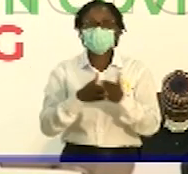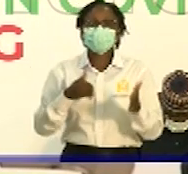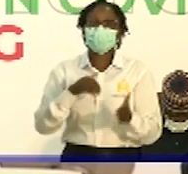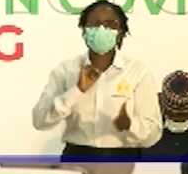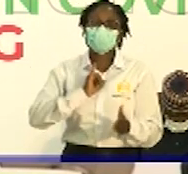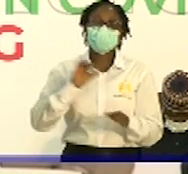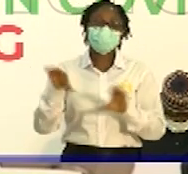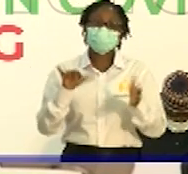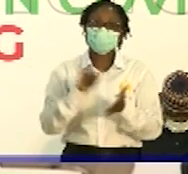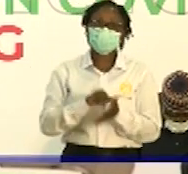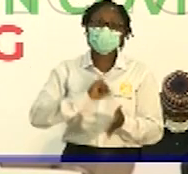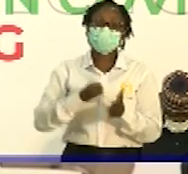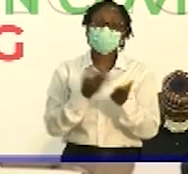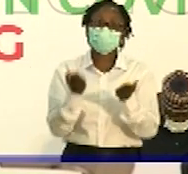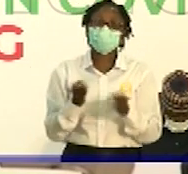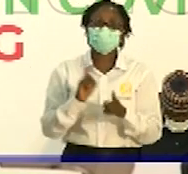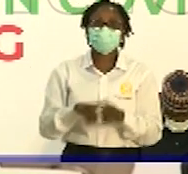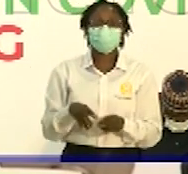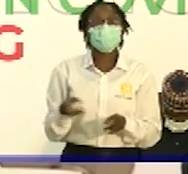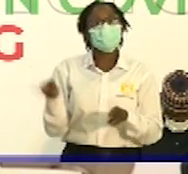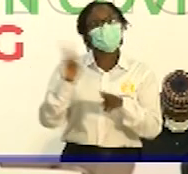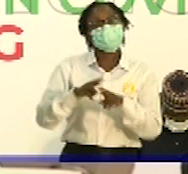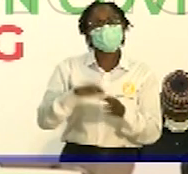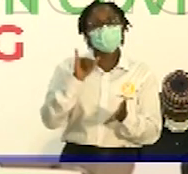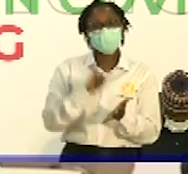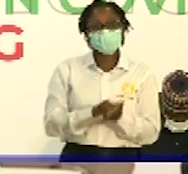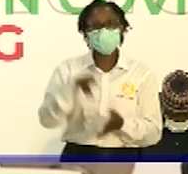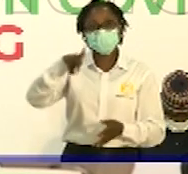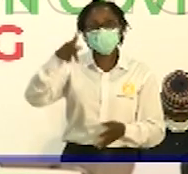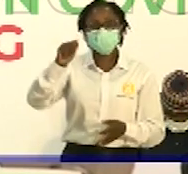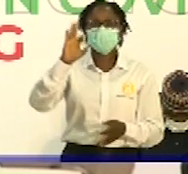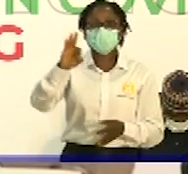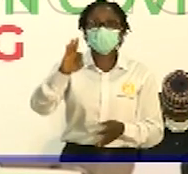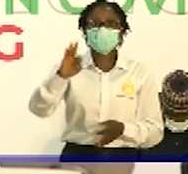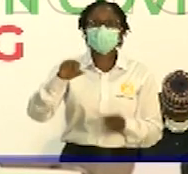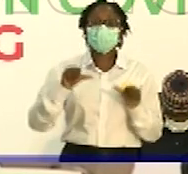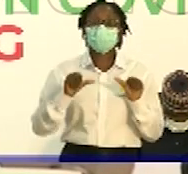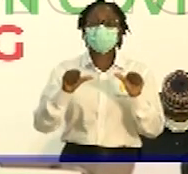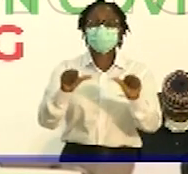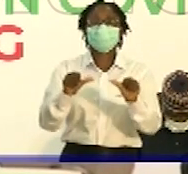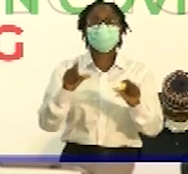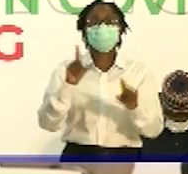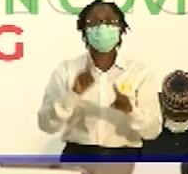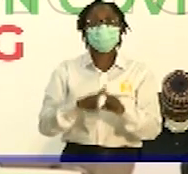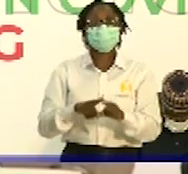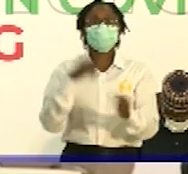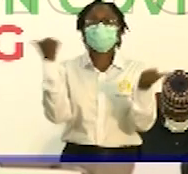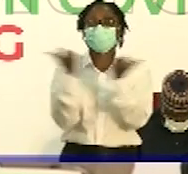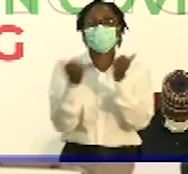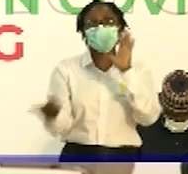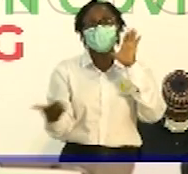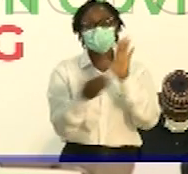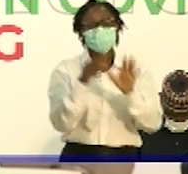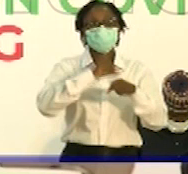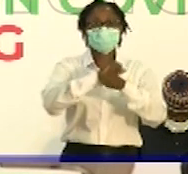do that, I just wanted to emphasize the fact that the PTF continues to drive the fight against